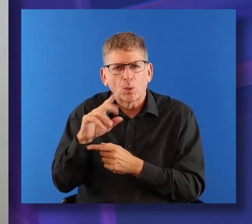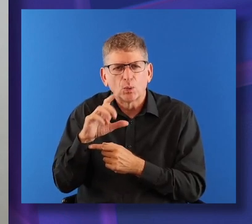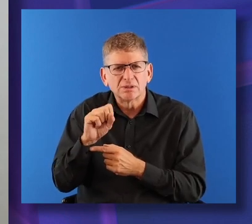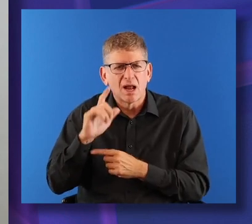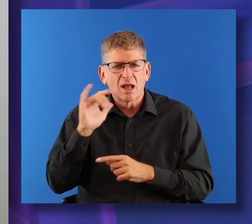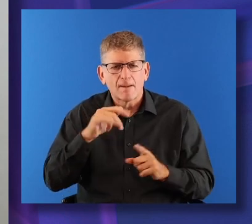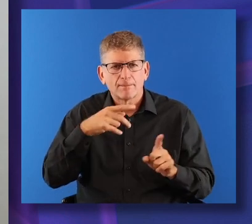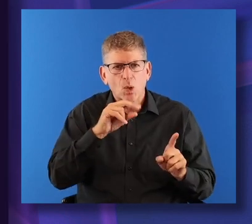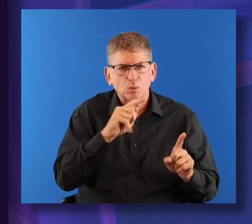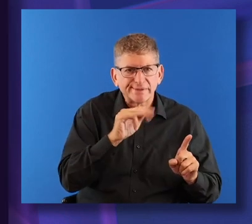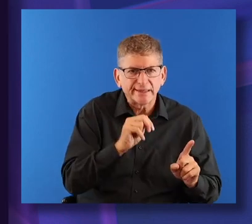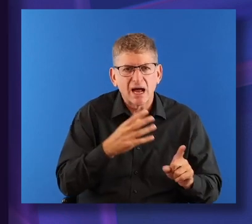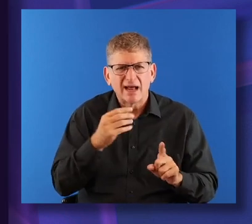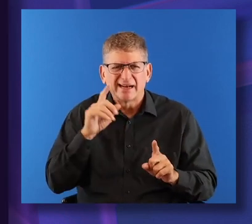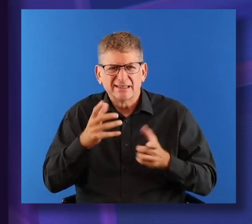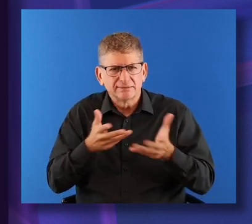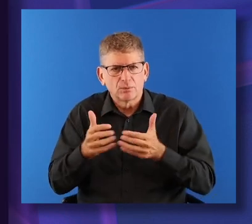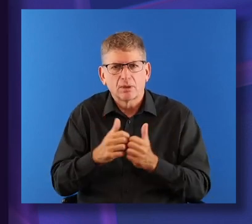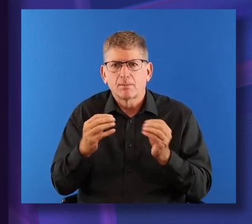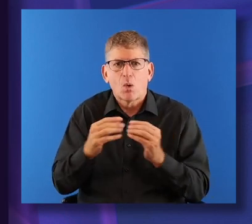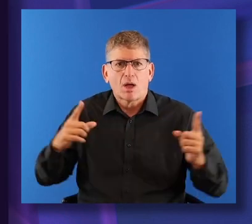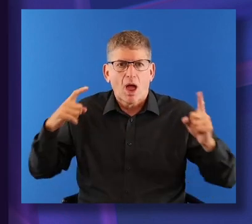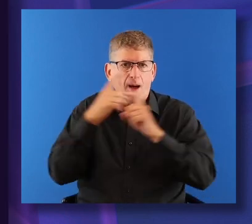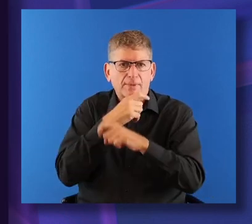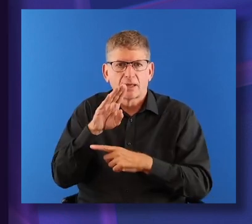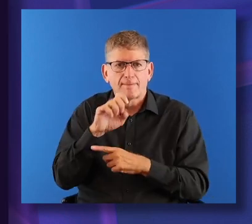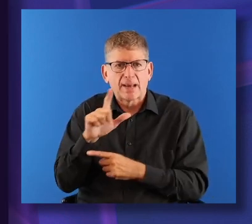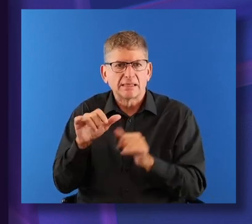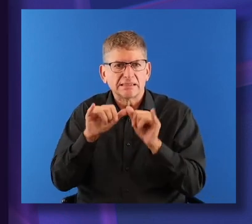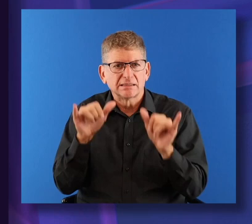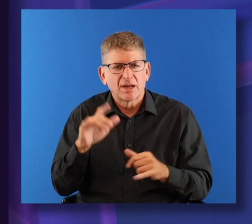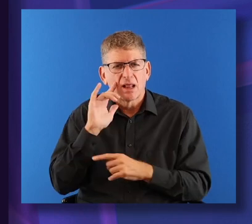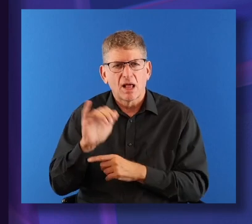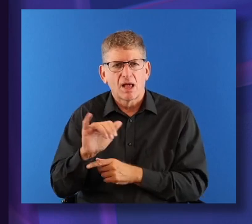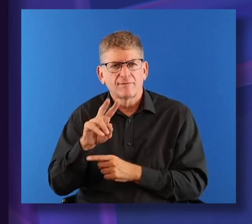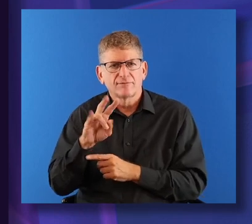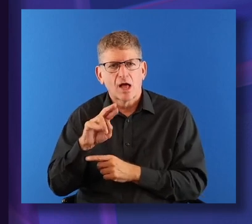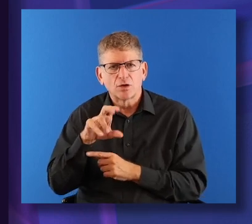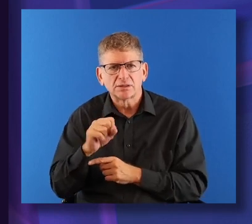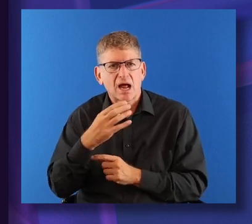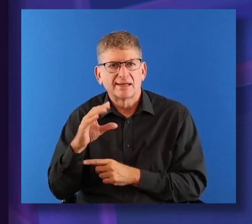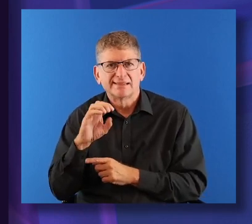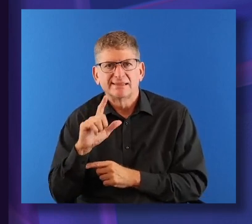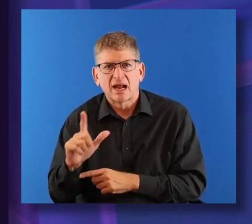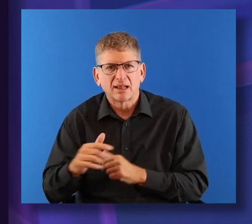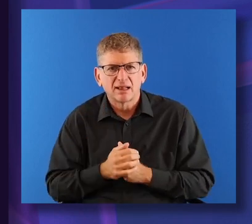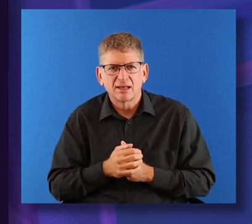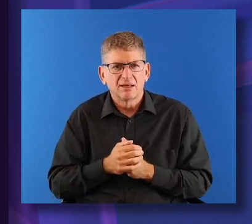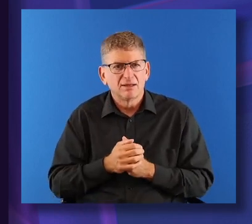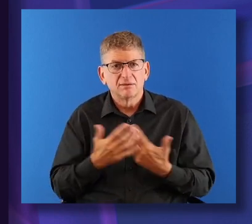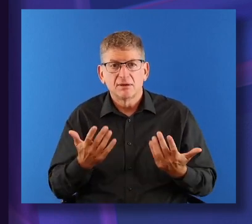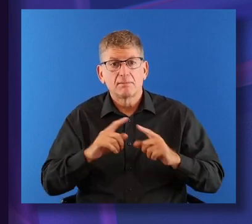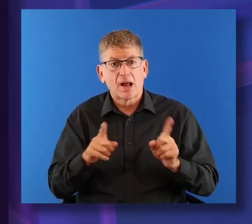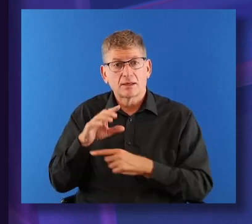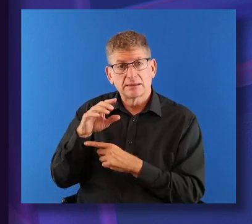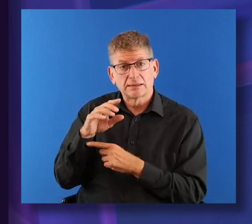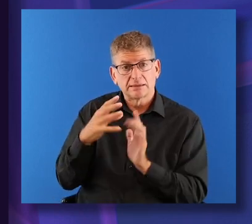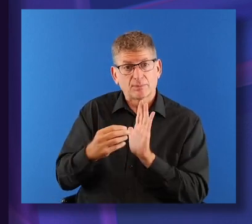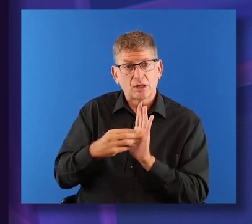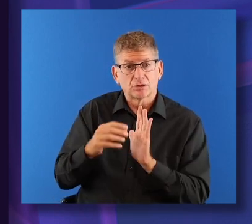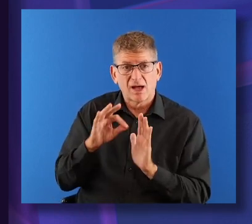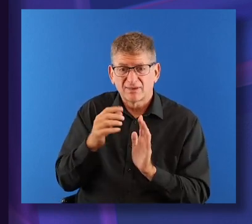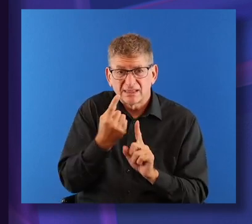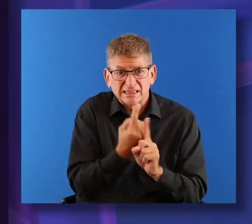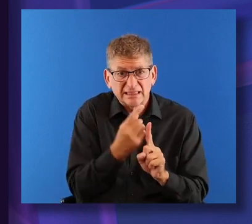viruses and cells. However, the simulation of even a single cell is extremely challenging. First, it requires a lot